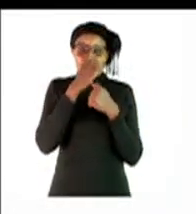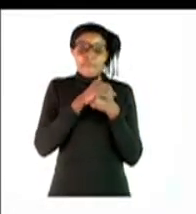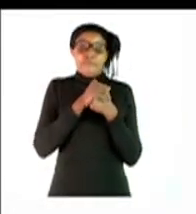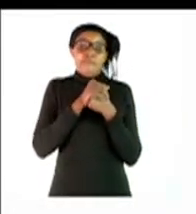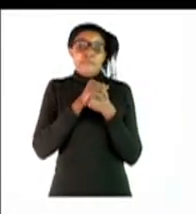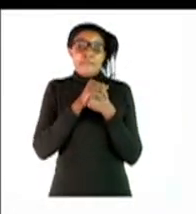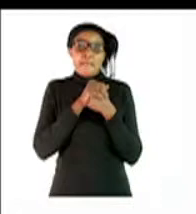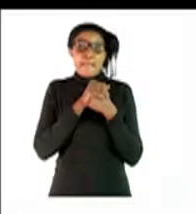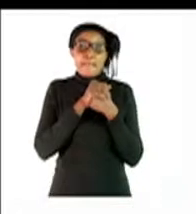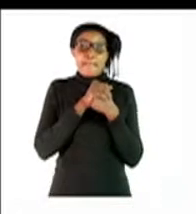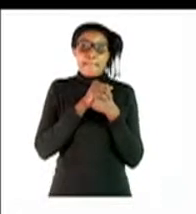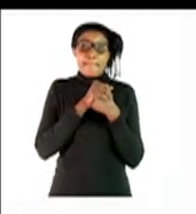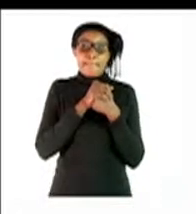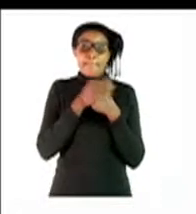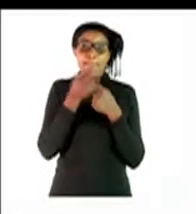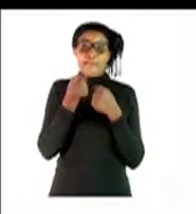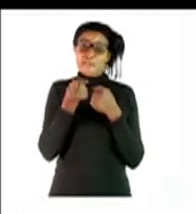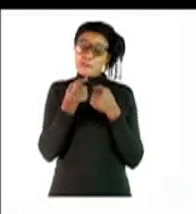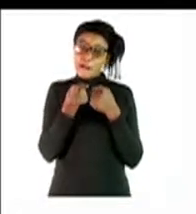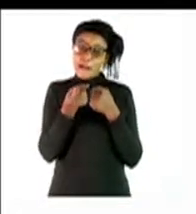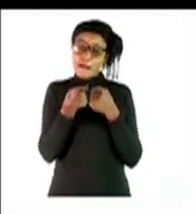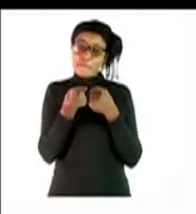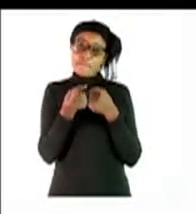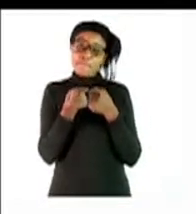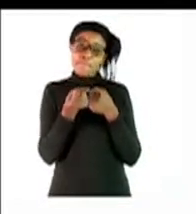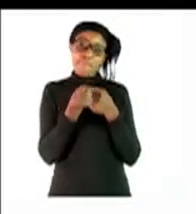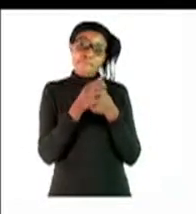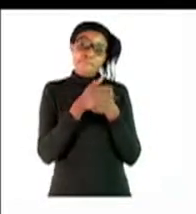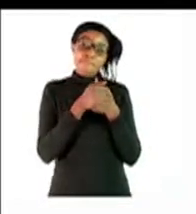Are we all at page 17?